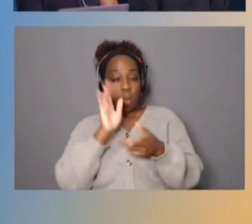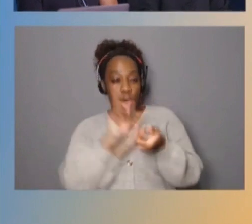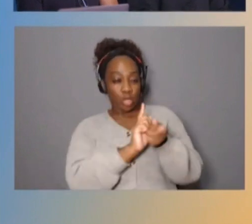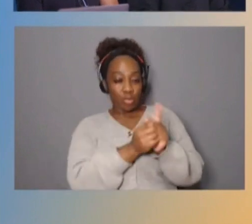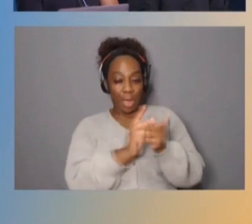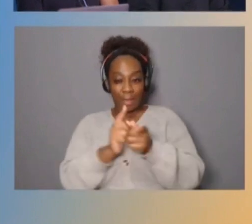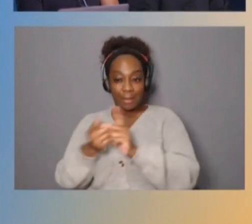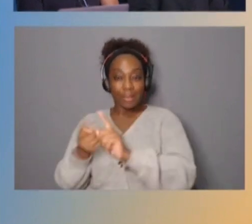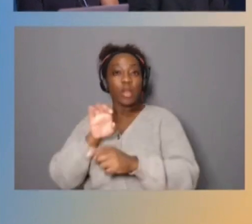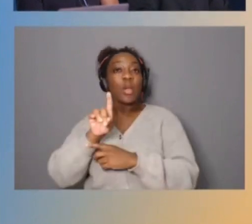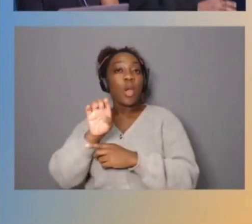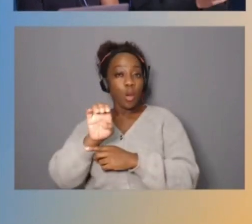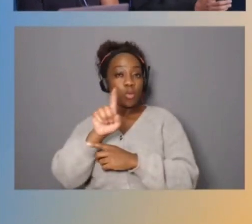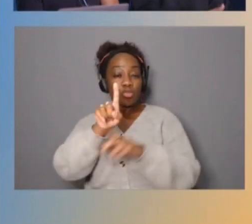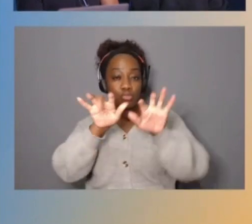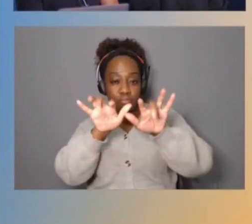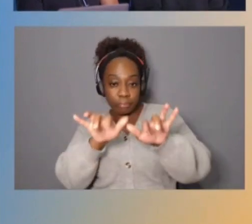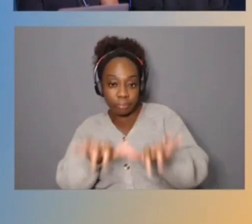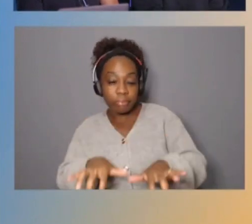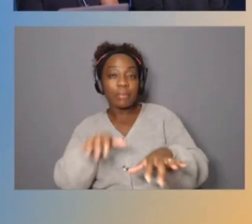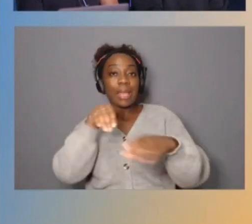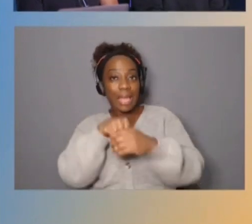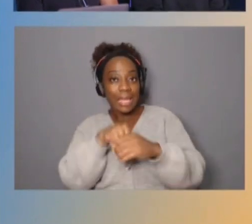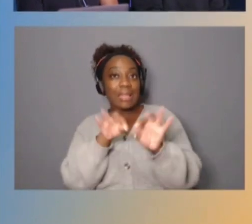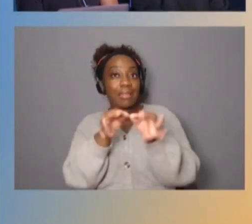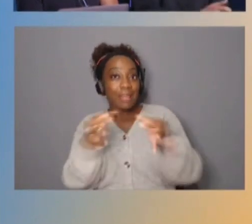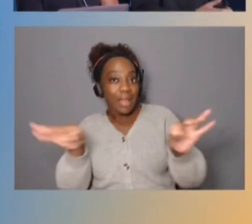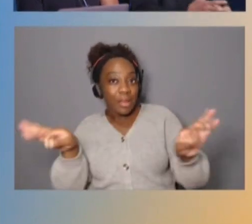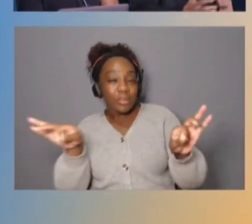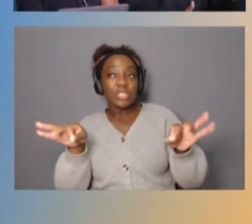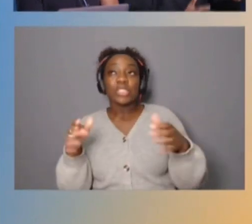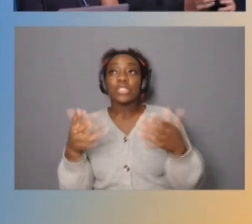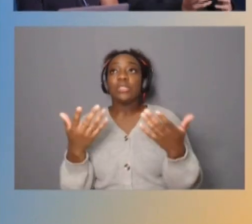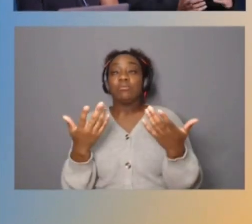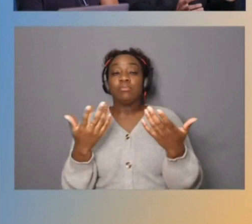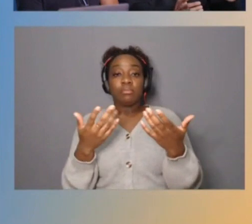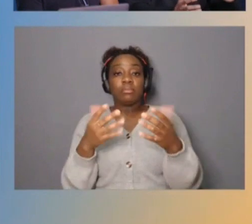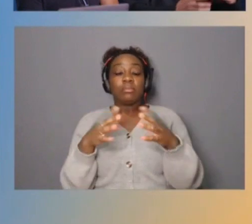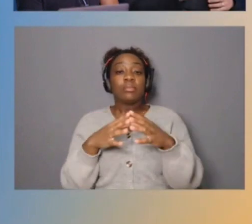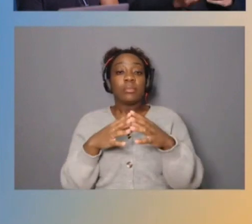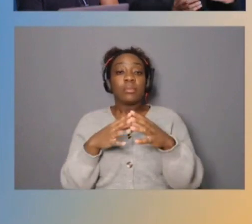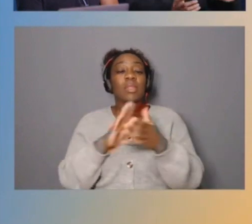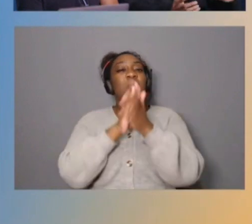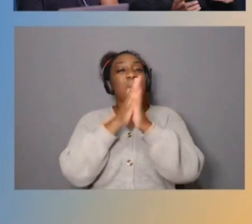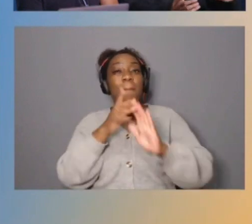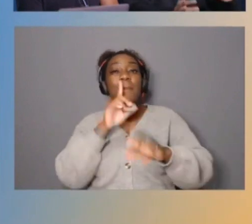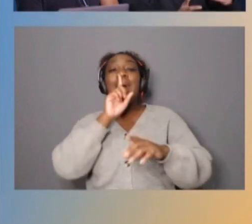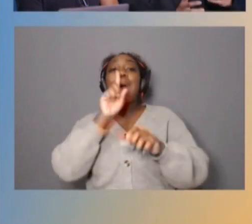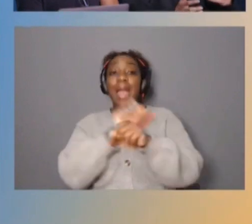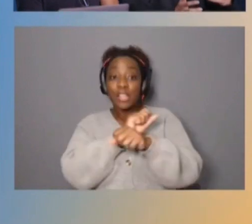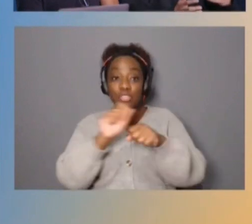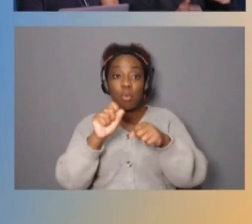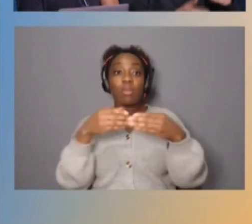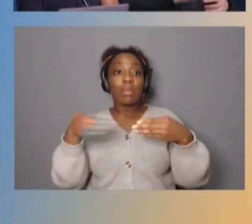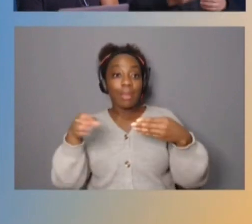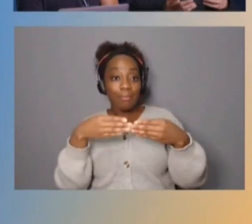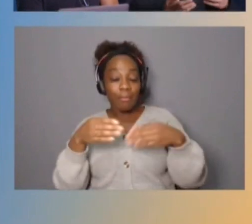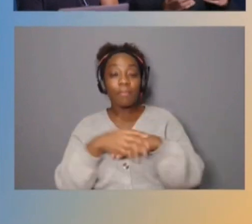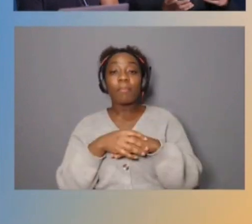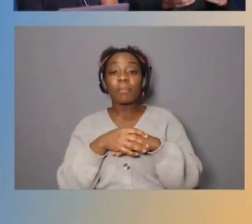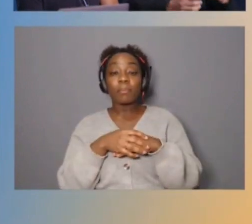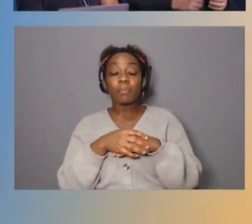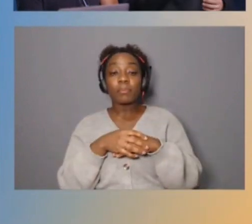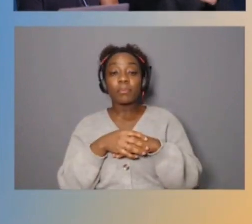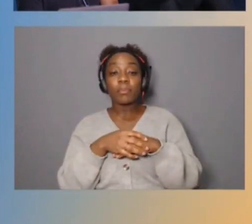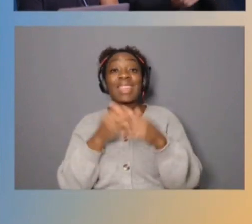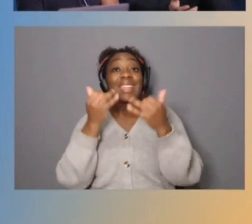in these descriptive languages, Verilog or System Verilog, into actual gates. Now we are actually going into the manufacturing phase.